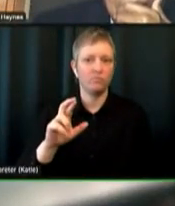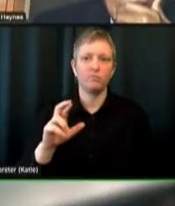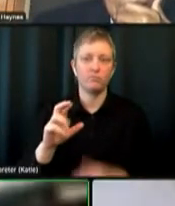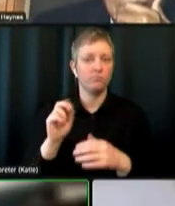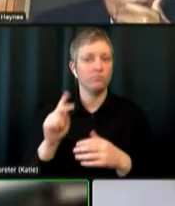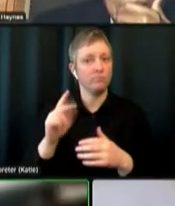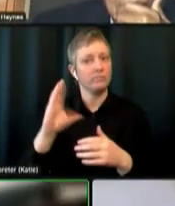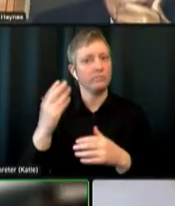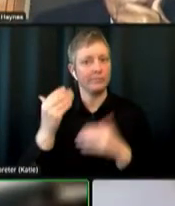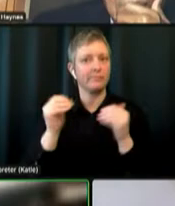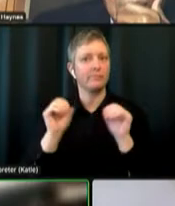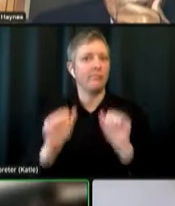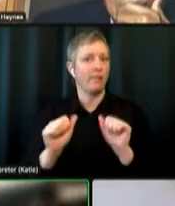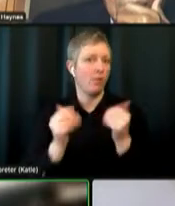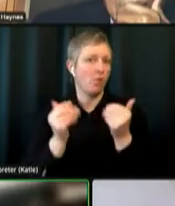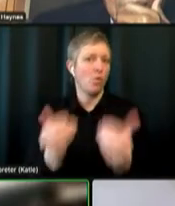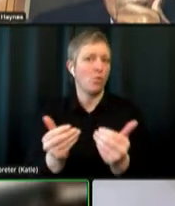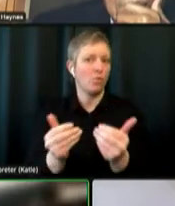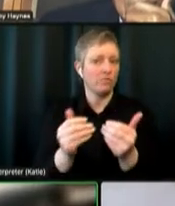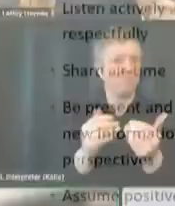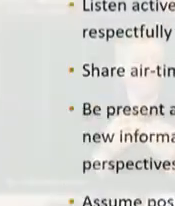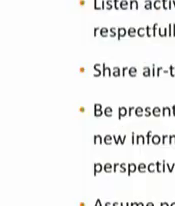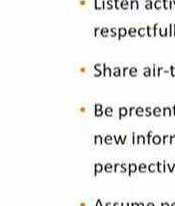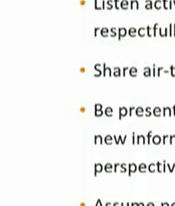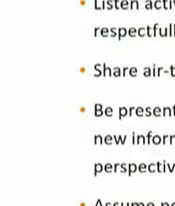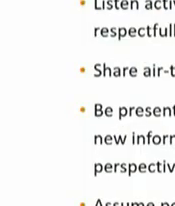community agreement and agenda for tonight.